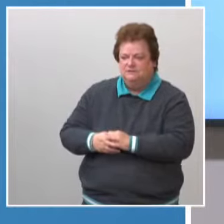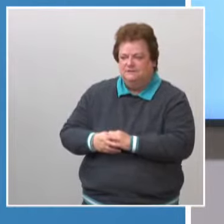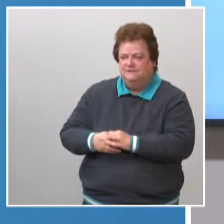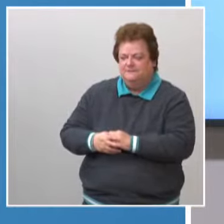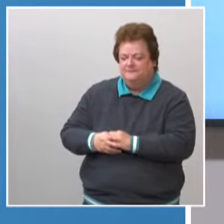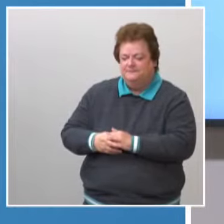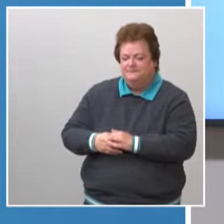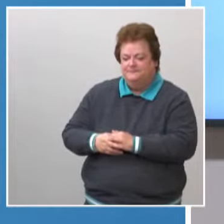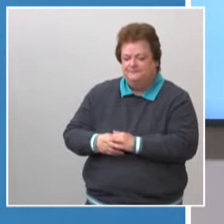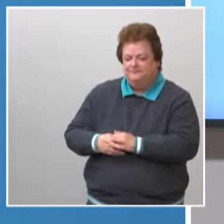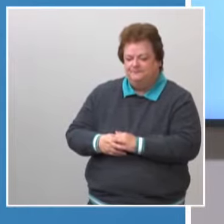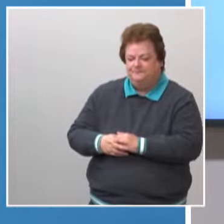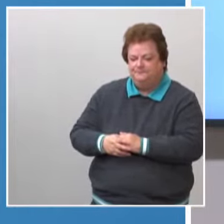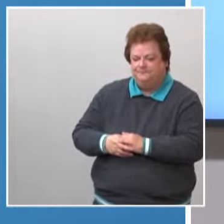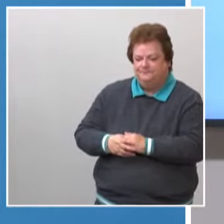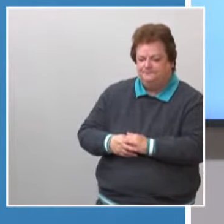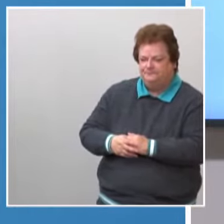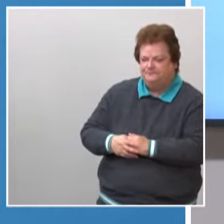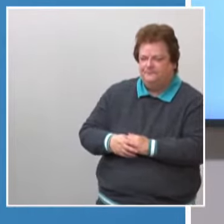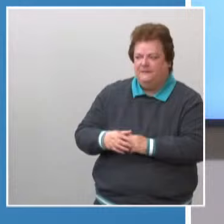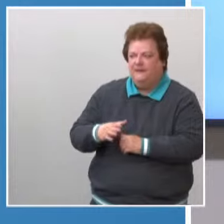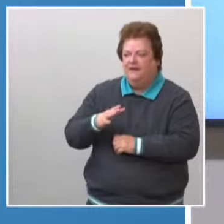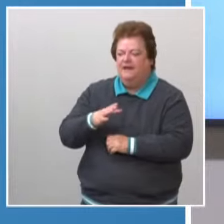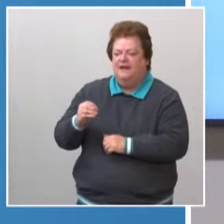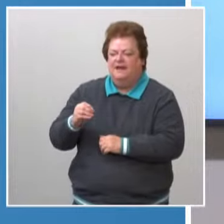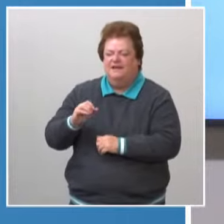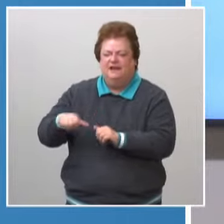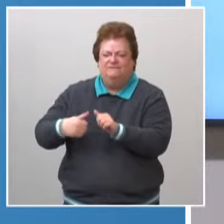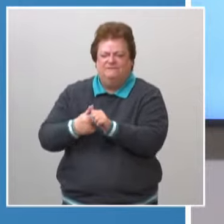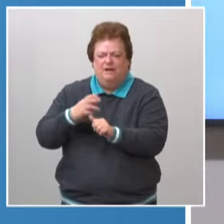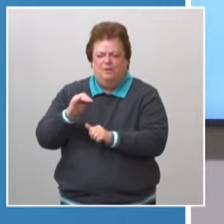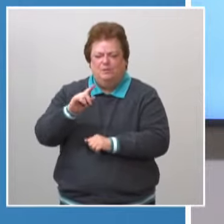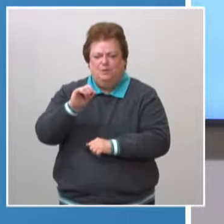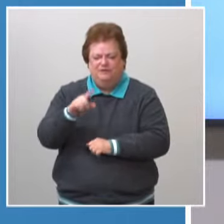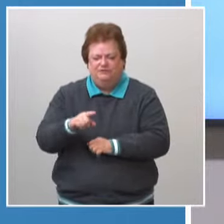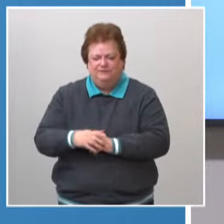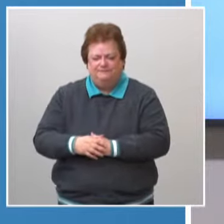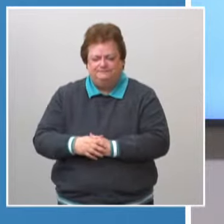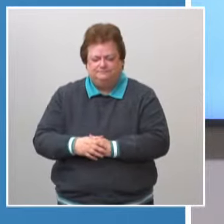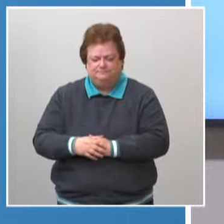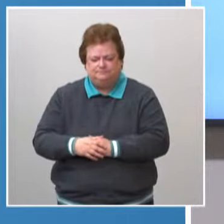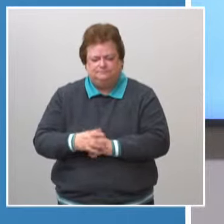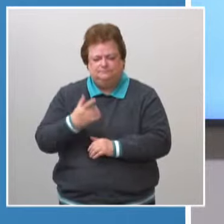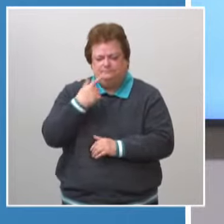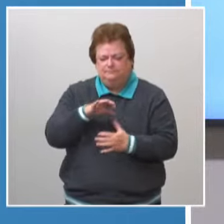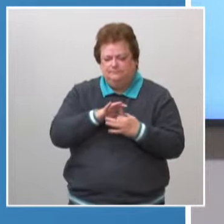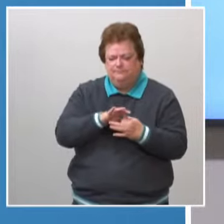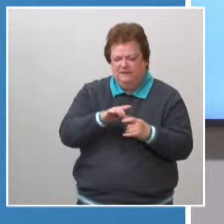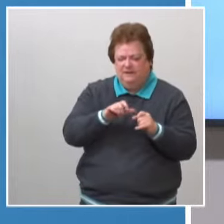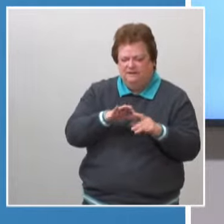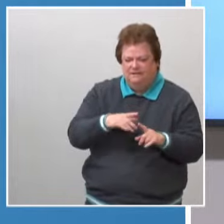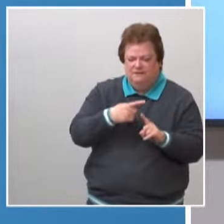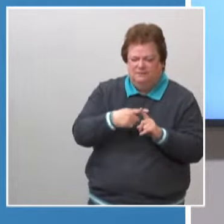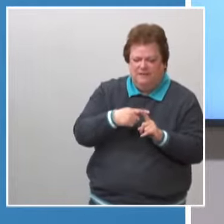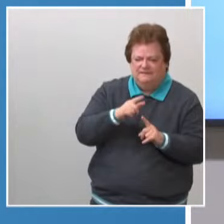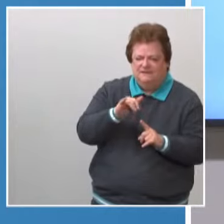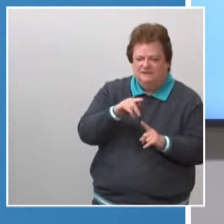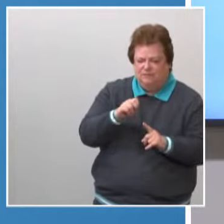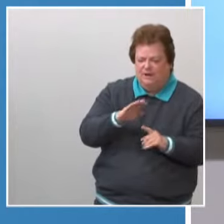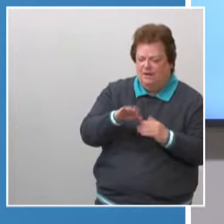to that situation. Okay, and then I just have a follow-up question. In terms of testing, positivity rate, case numbers, all